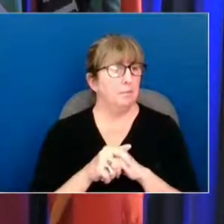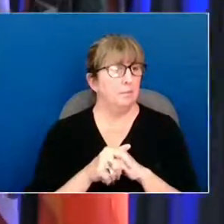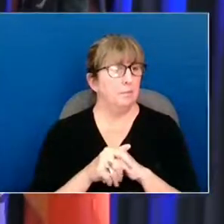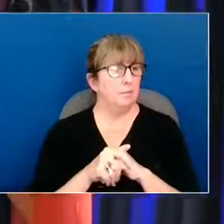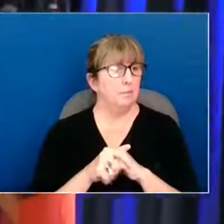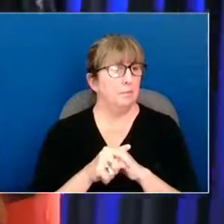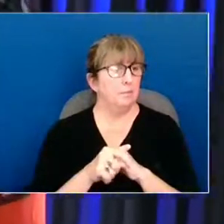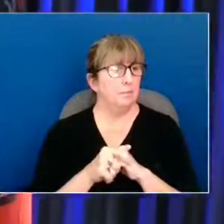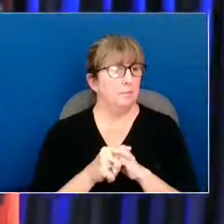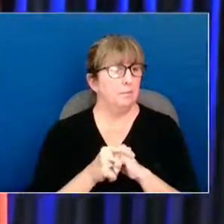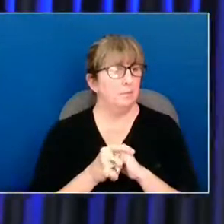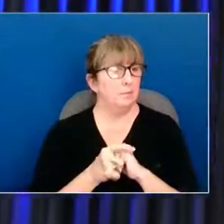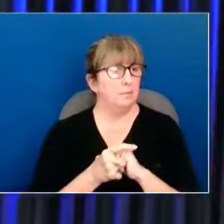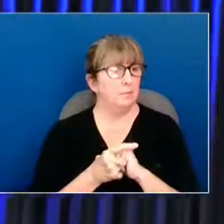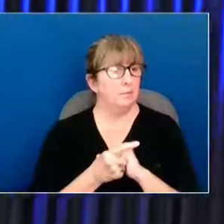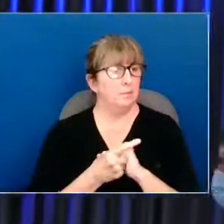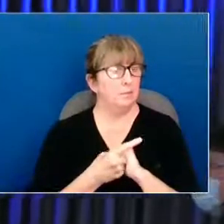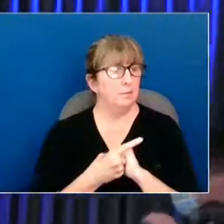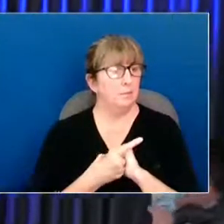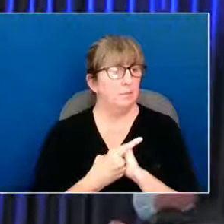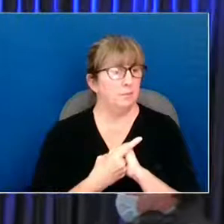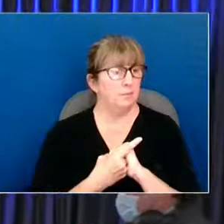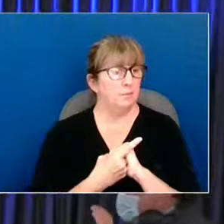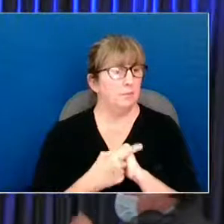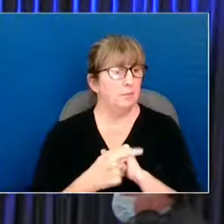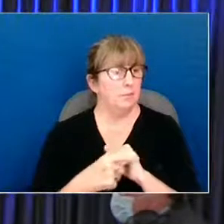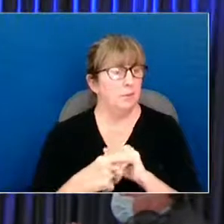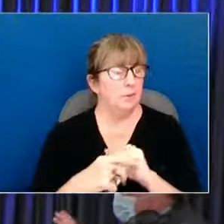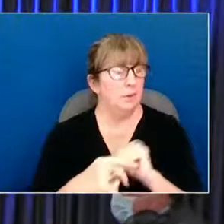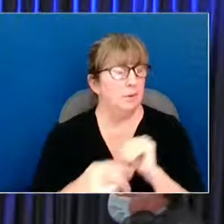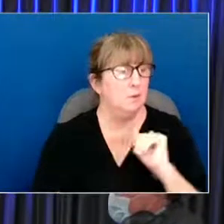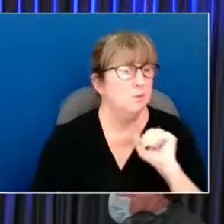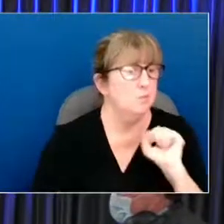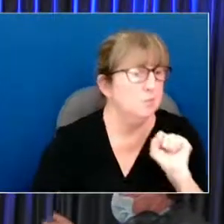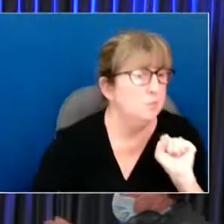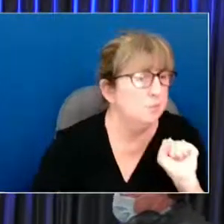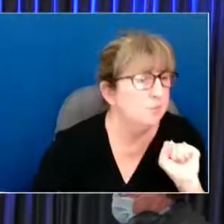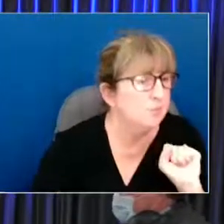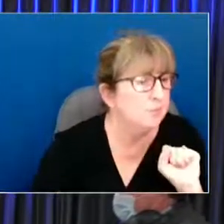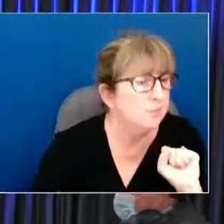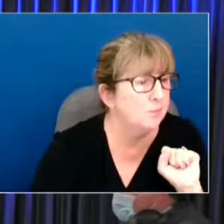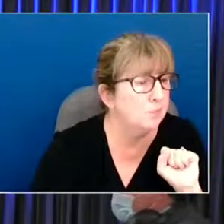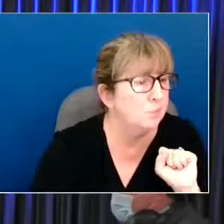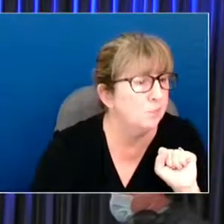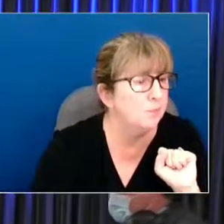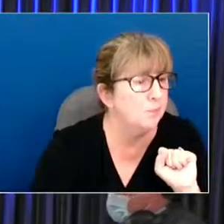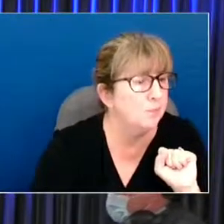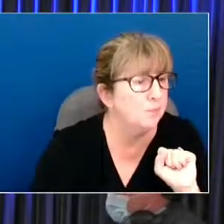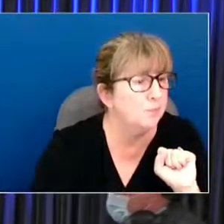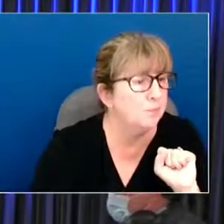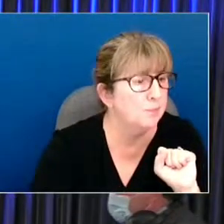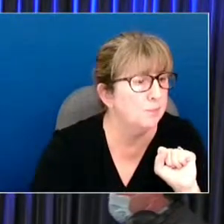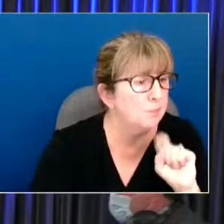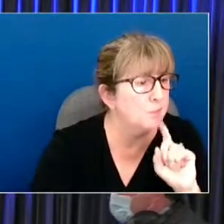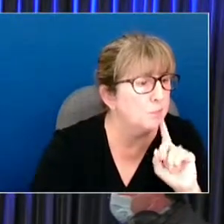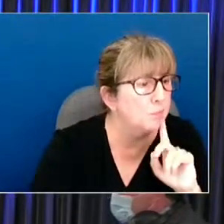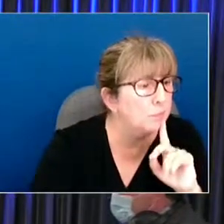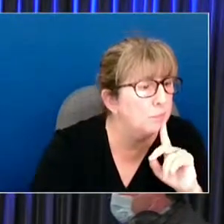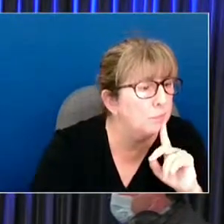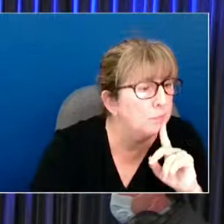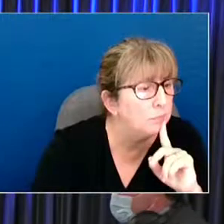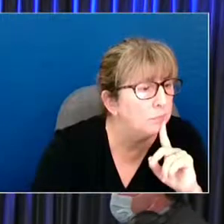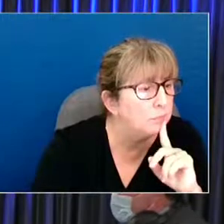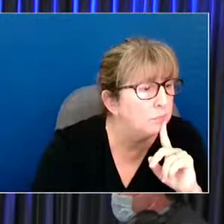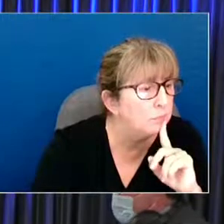Right, you Slides. could put the county logo. You could just say, you know what, if But the space itself, that's